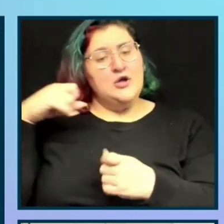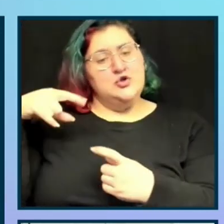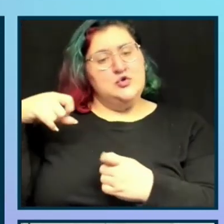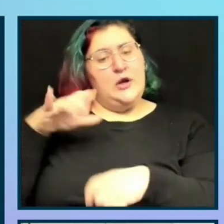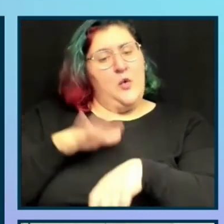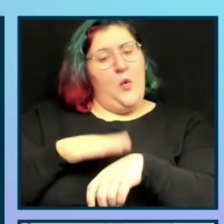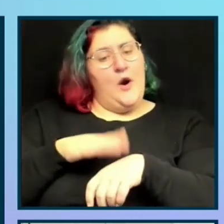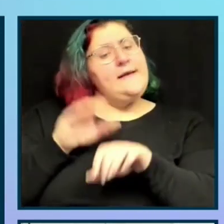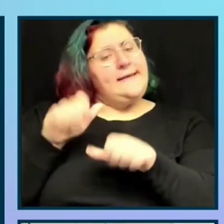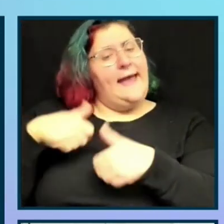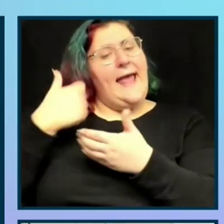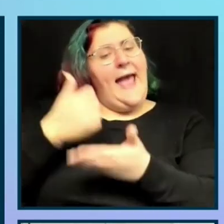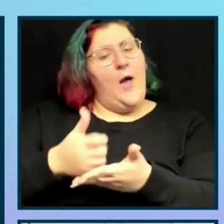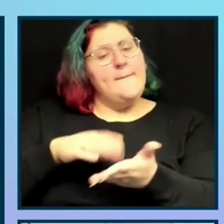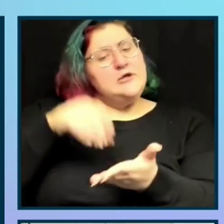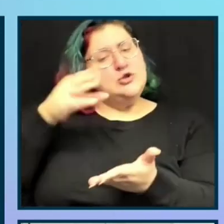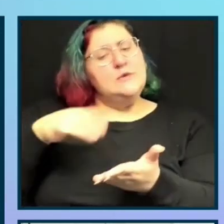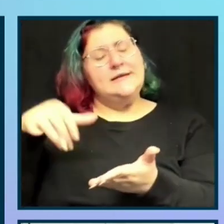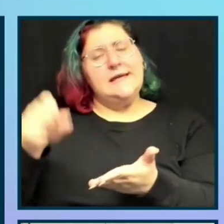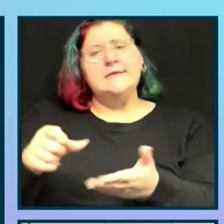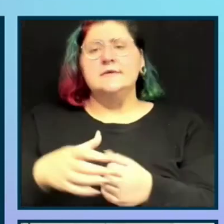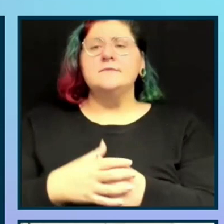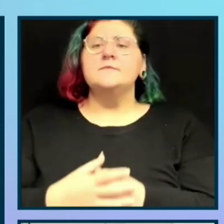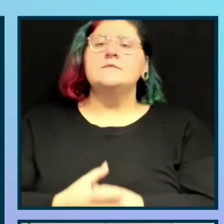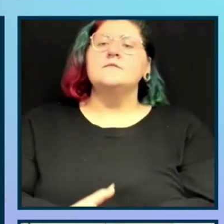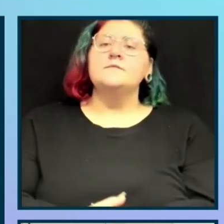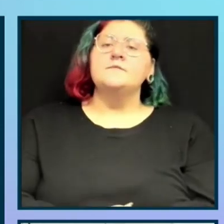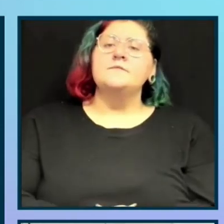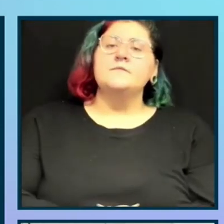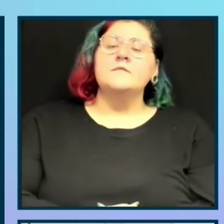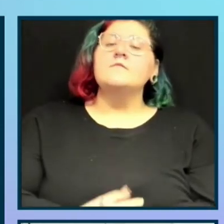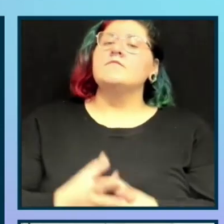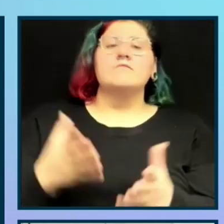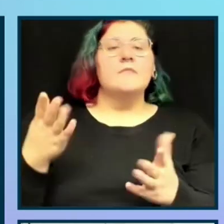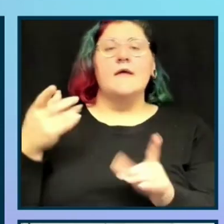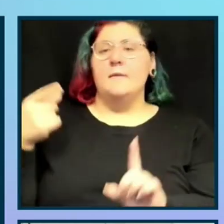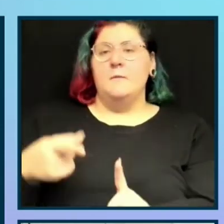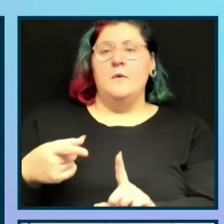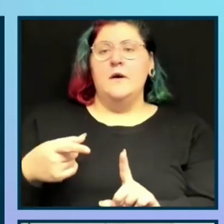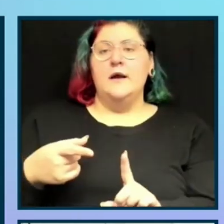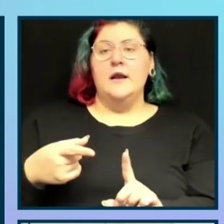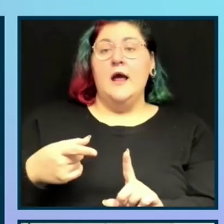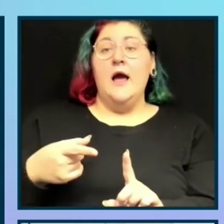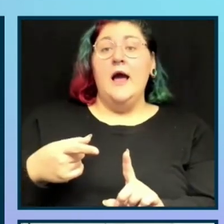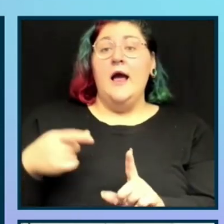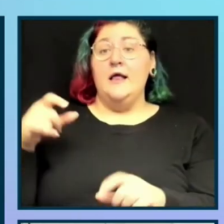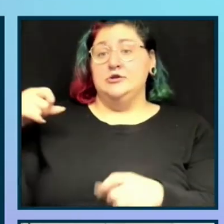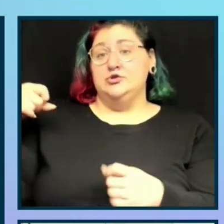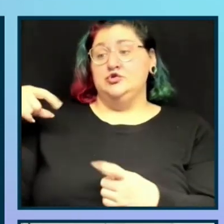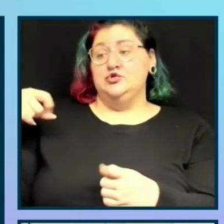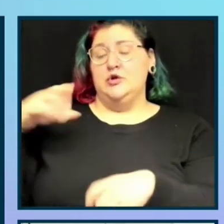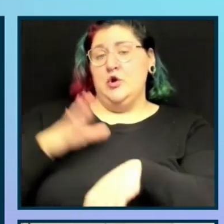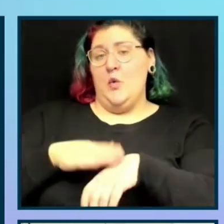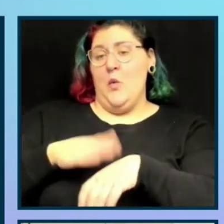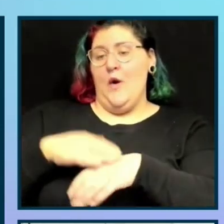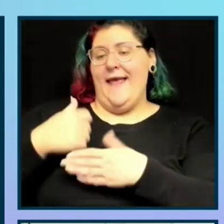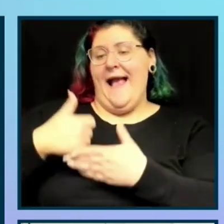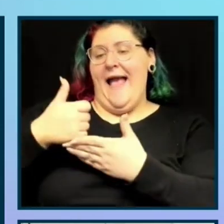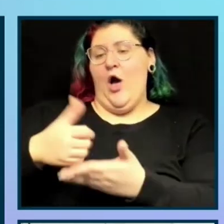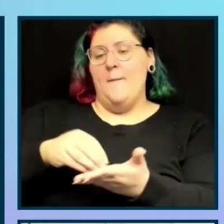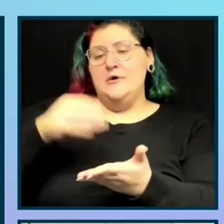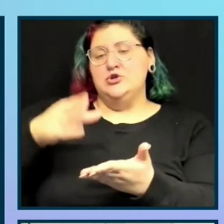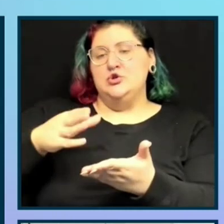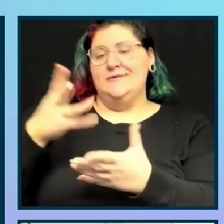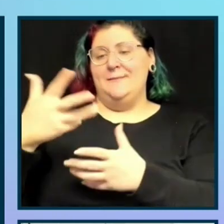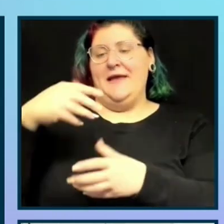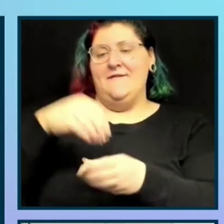students. At the end of the day, trigger warnings help students engage on their own terms. While some colleges allow people to opt